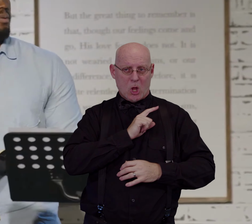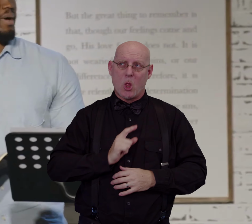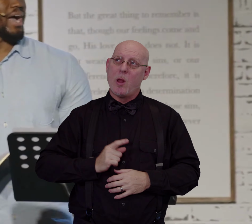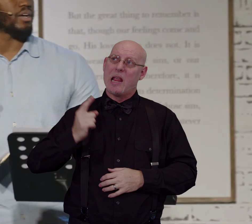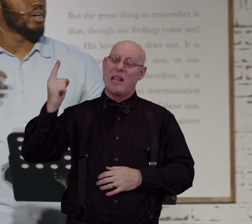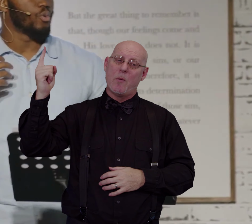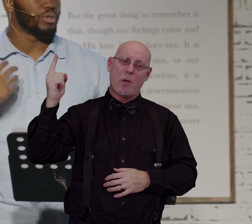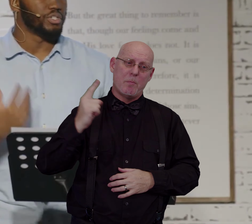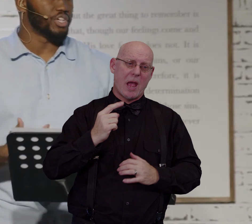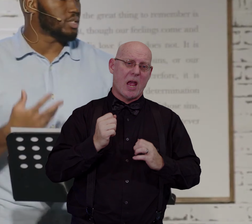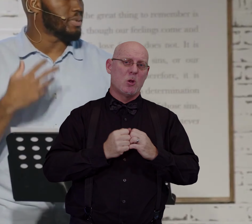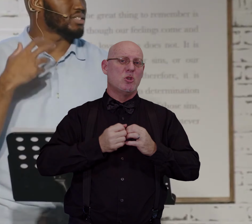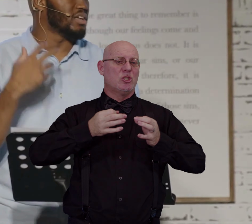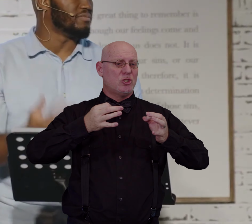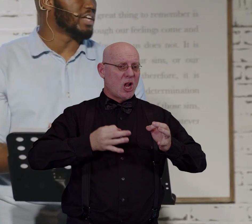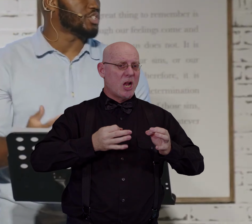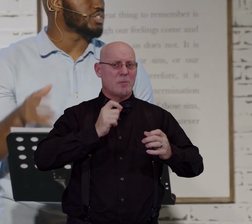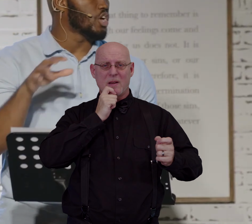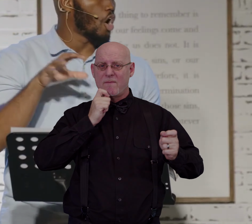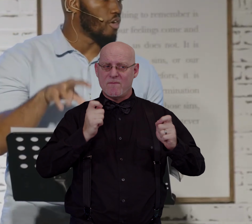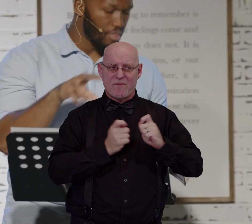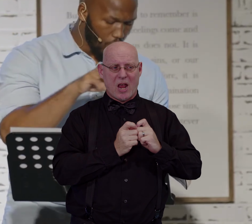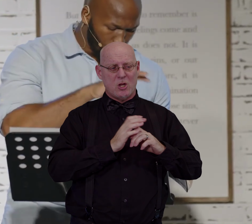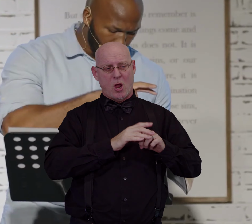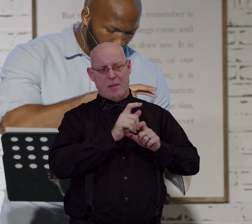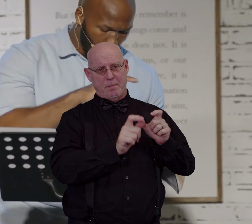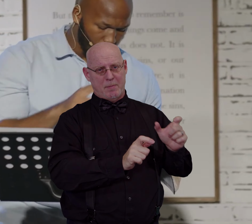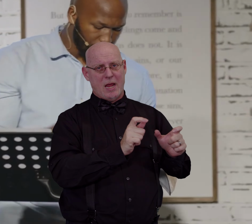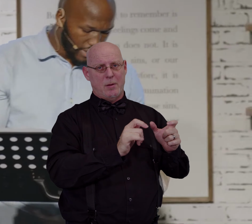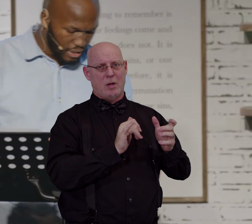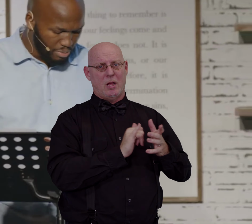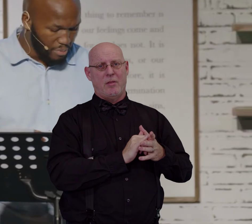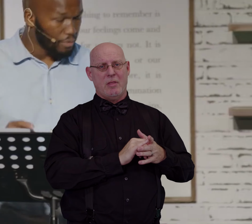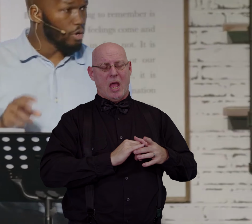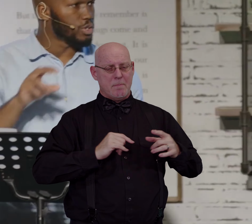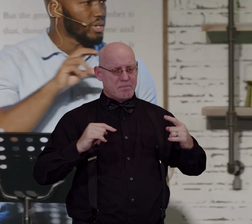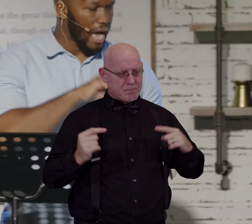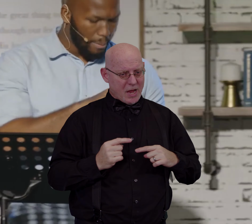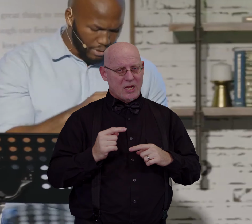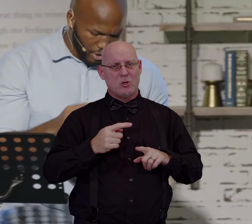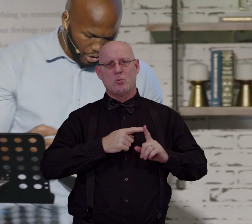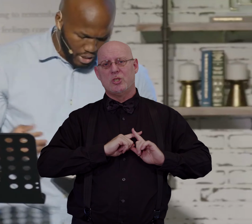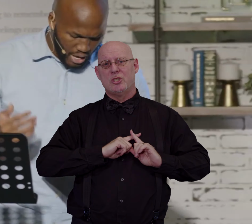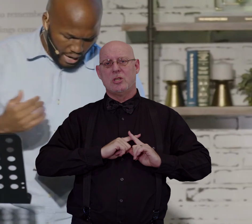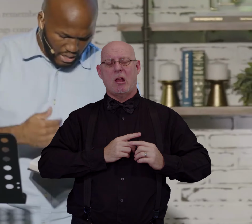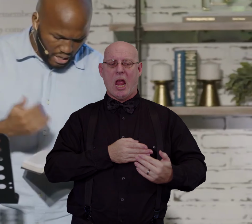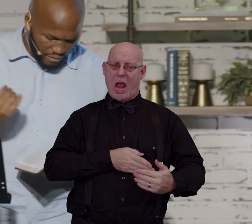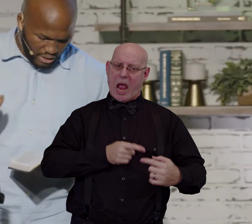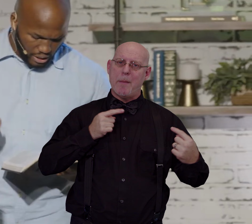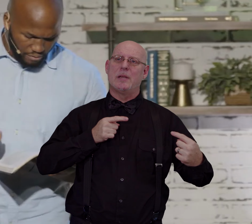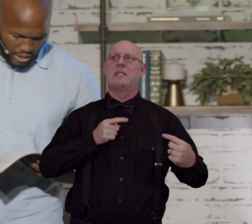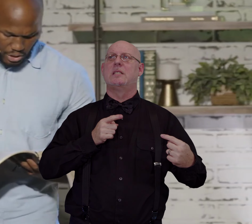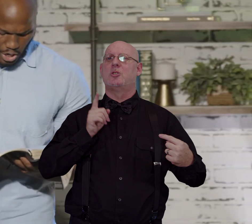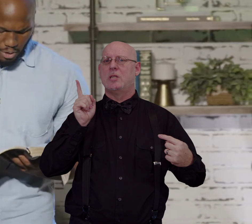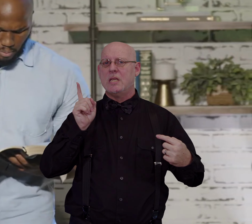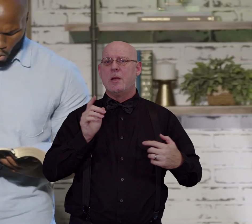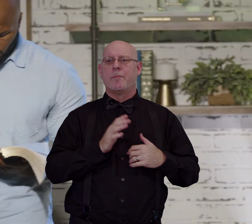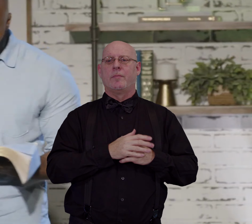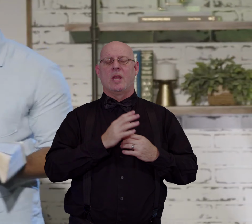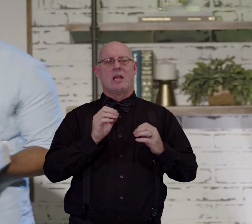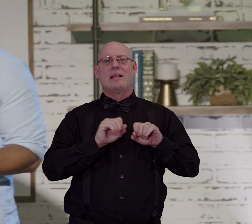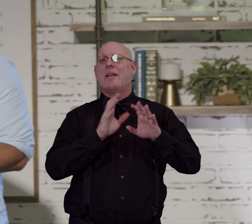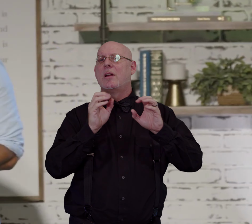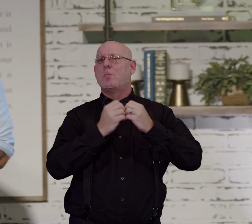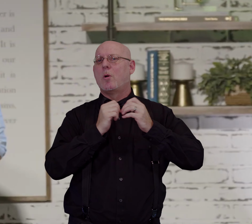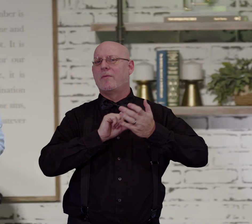Lord coming back with judgment and vengeance on those who afflict his people, those who are in opposition. And he even clarifies it here more